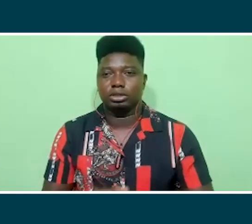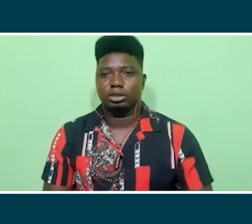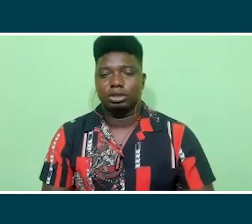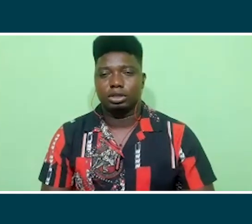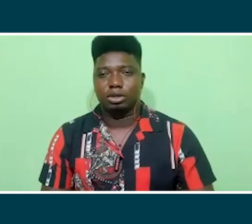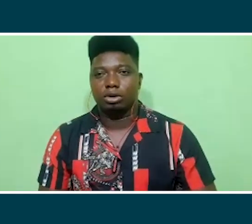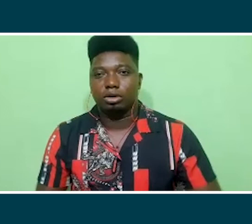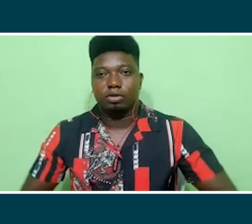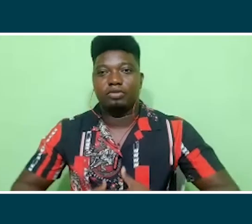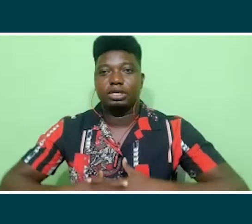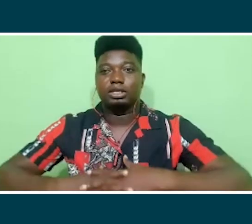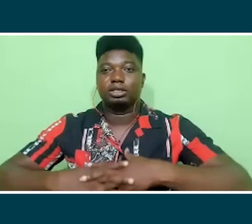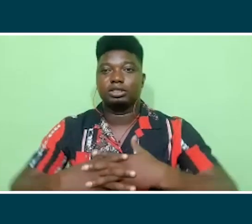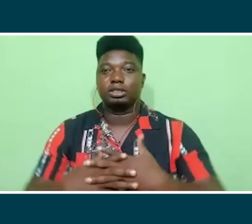because